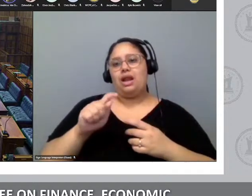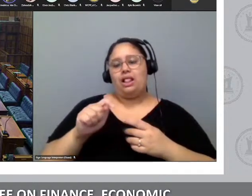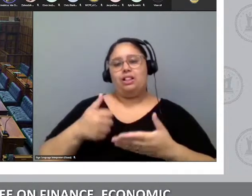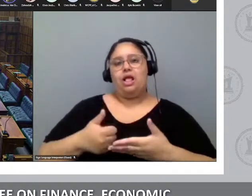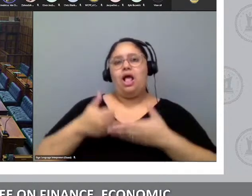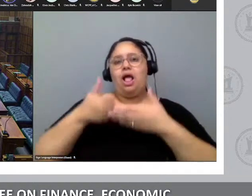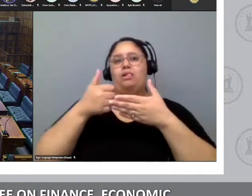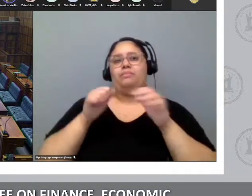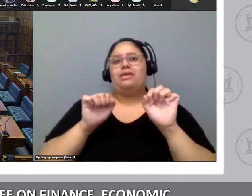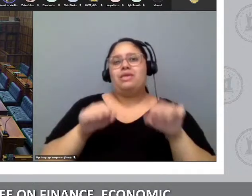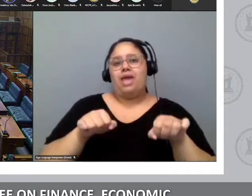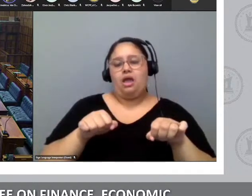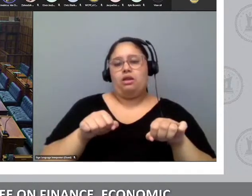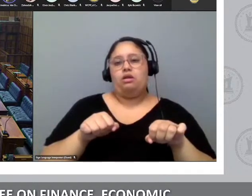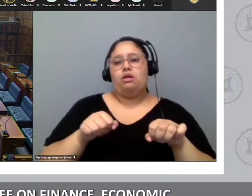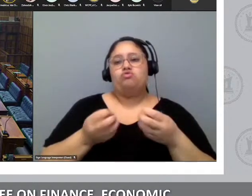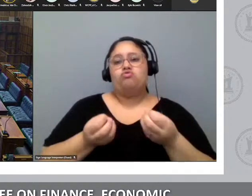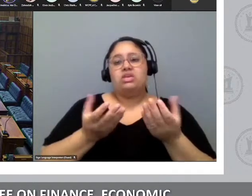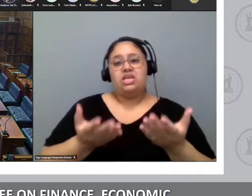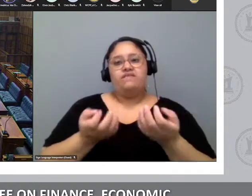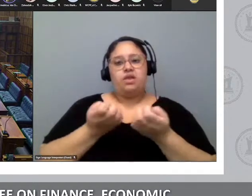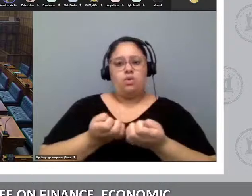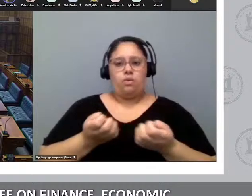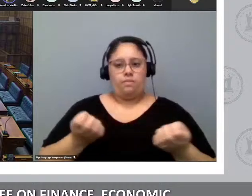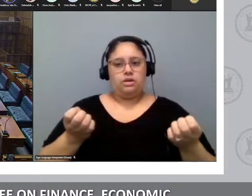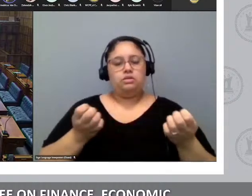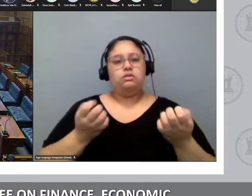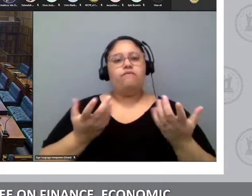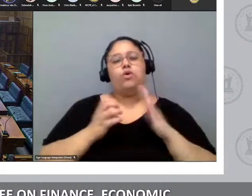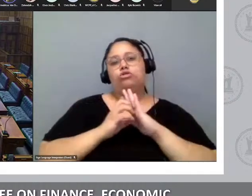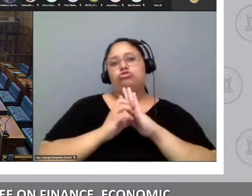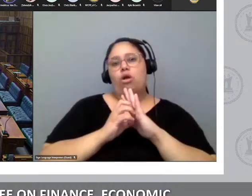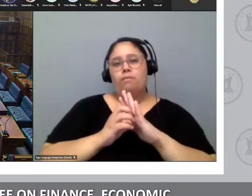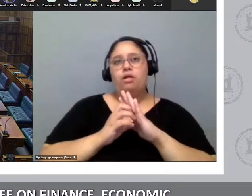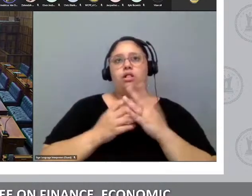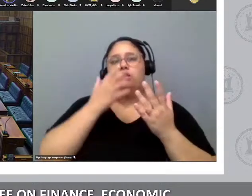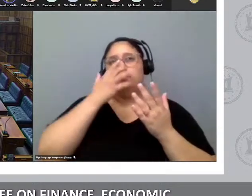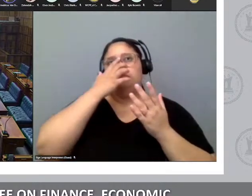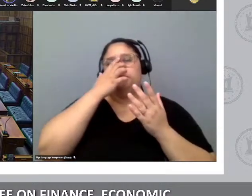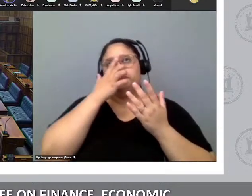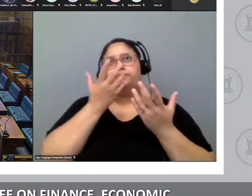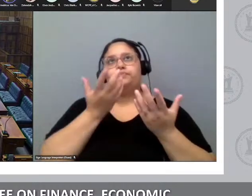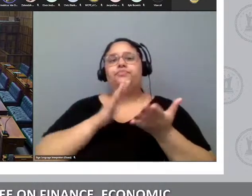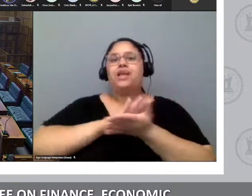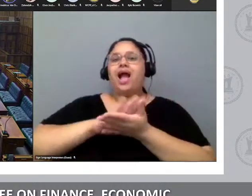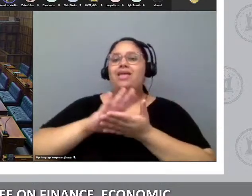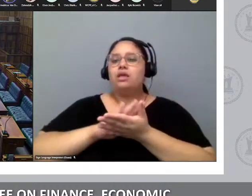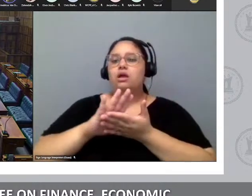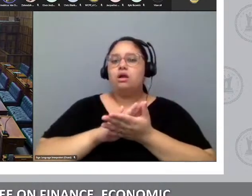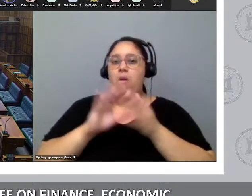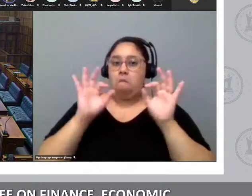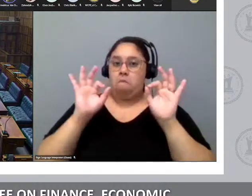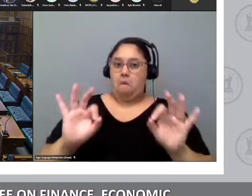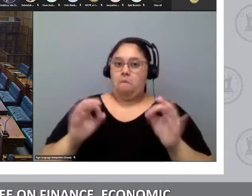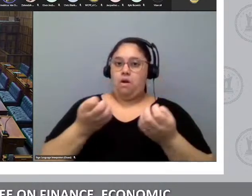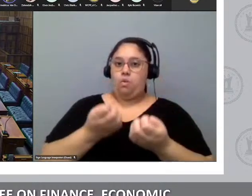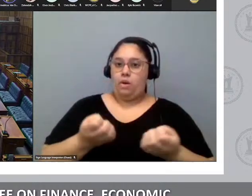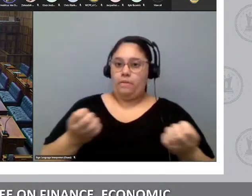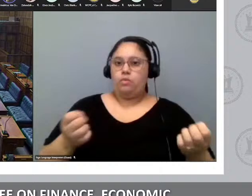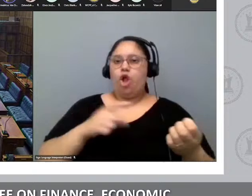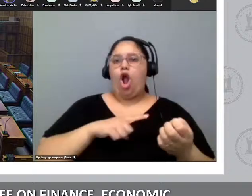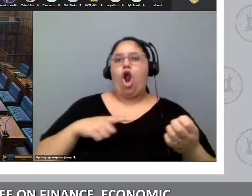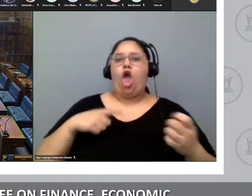assisted with equipment uh by for example you know hiring of of suitable equipment uh with